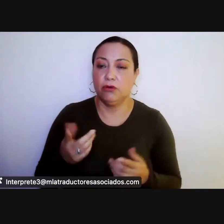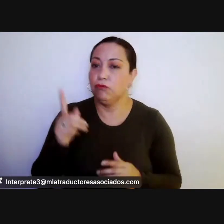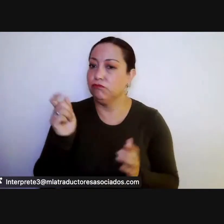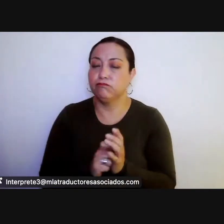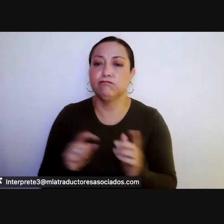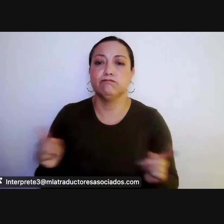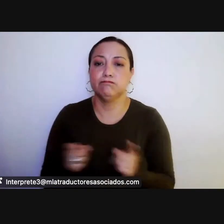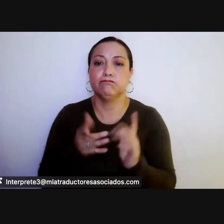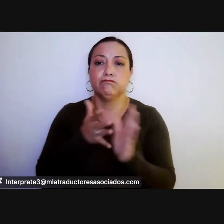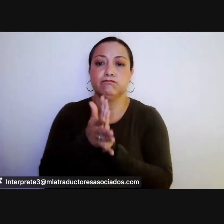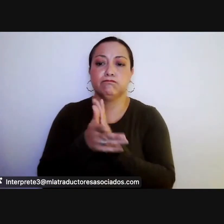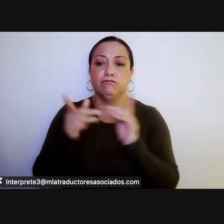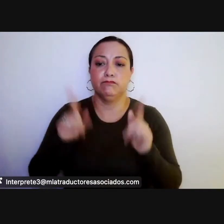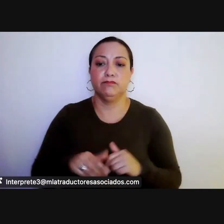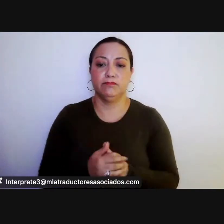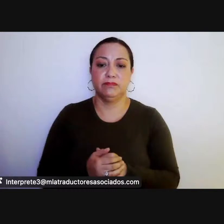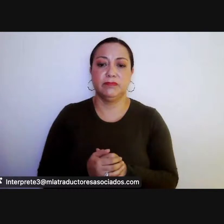to